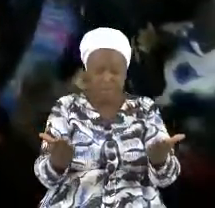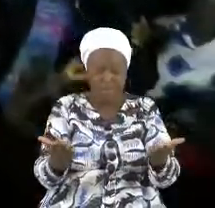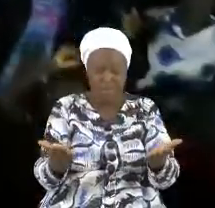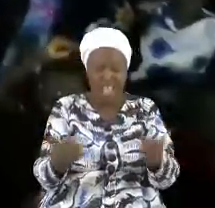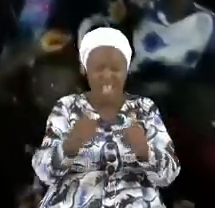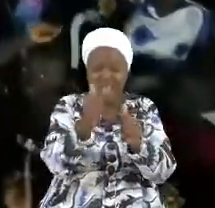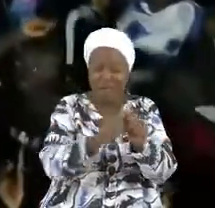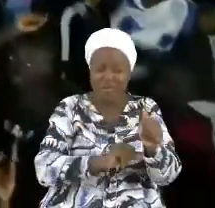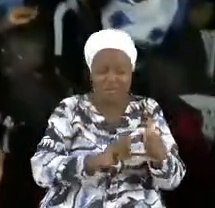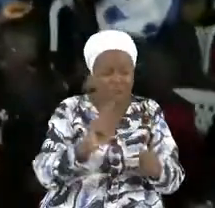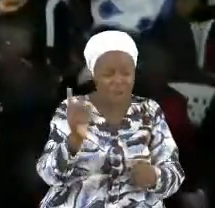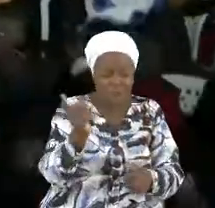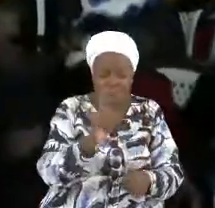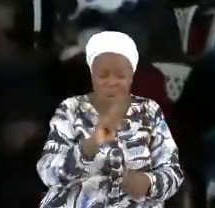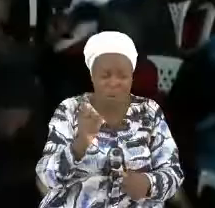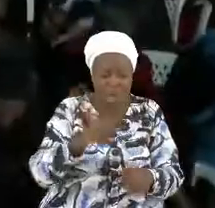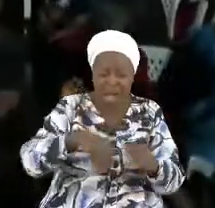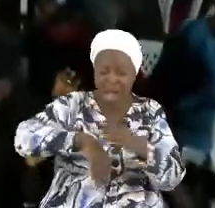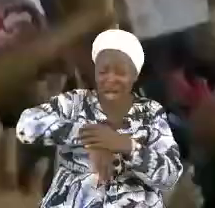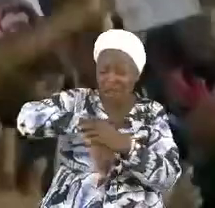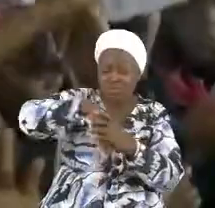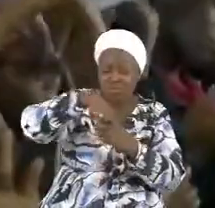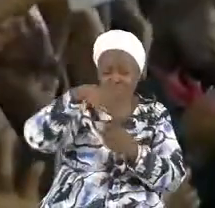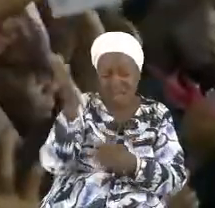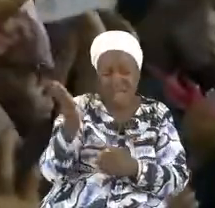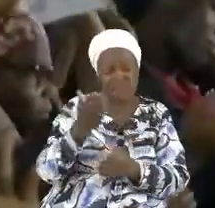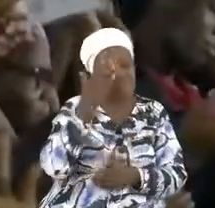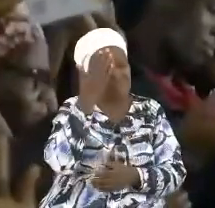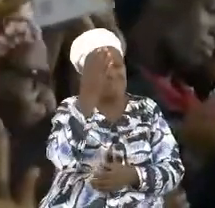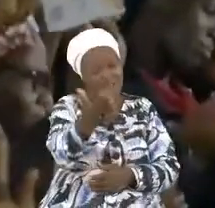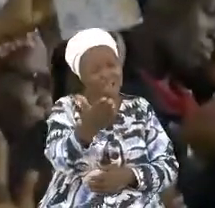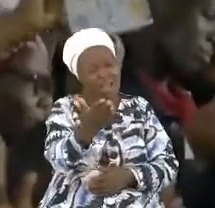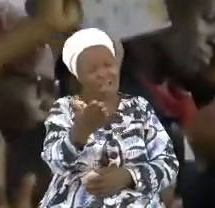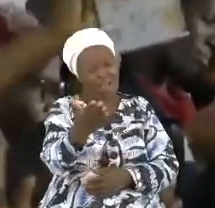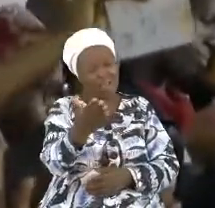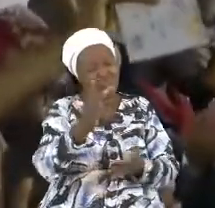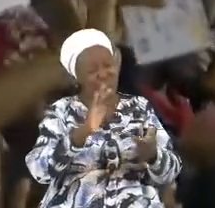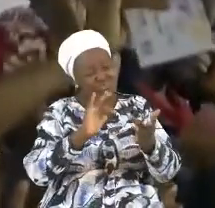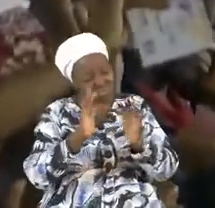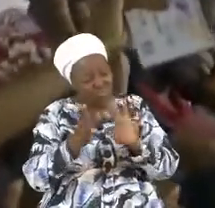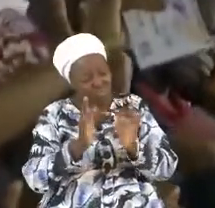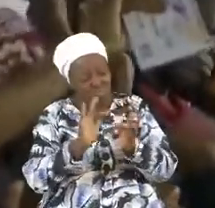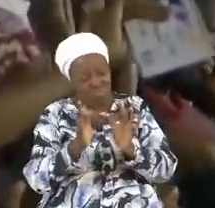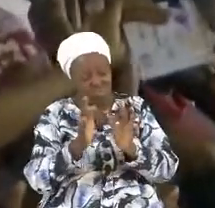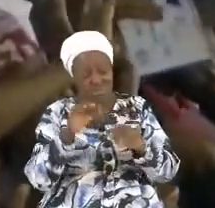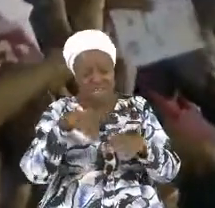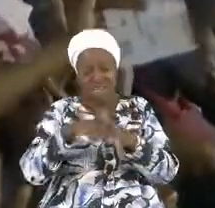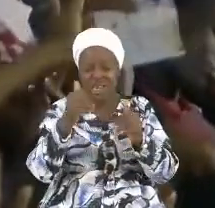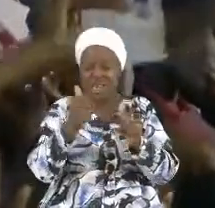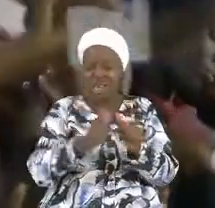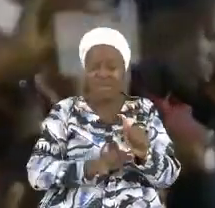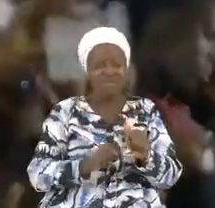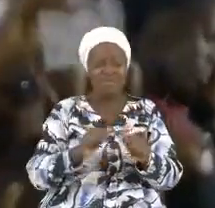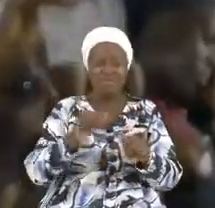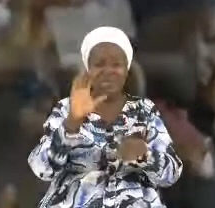everywhere outside there, online, in every congregation